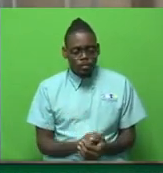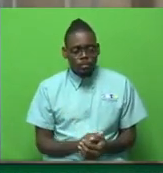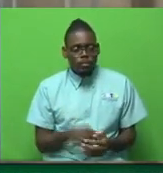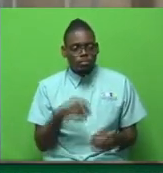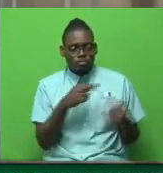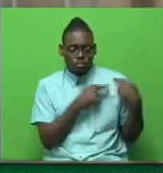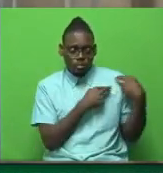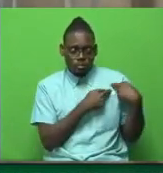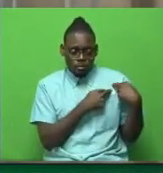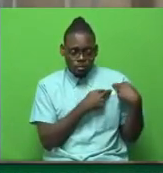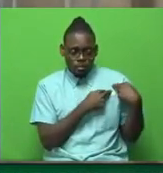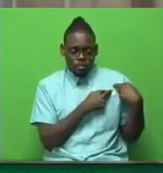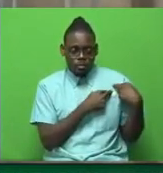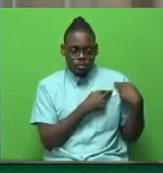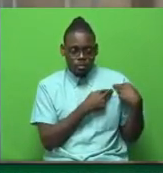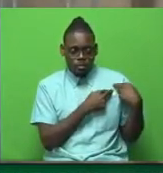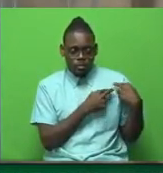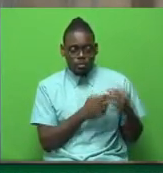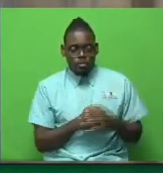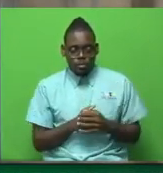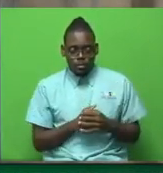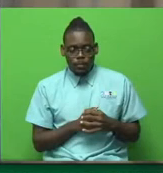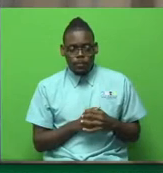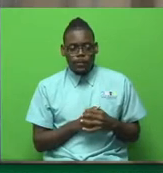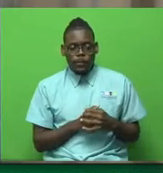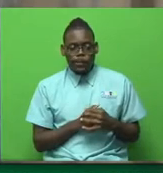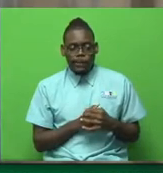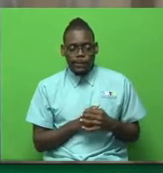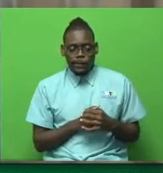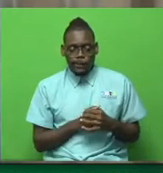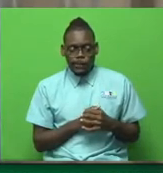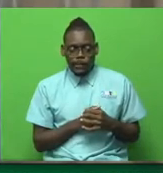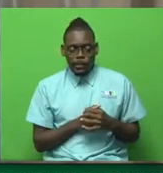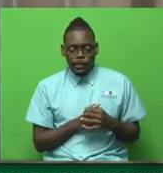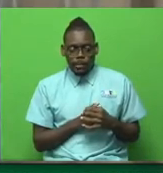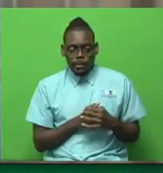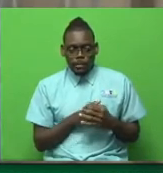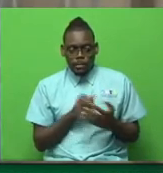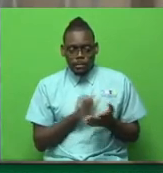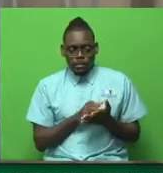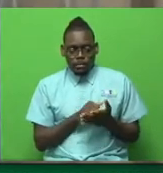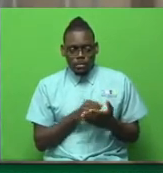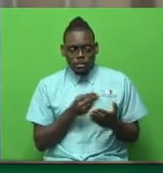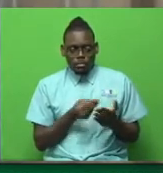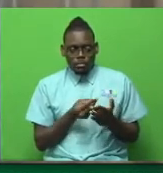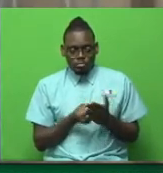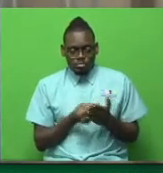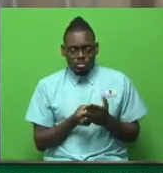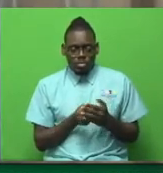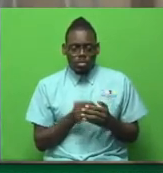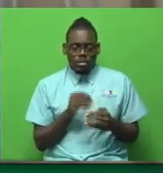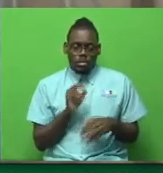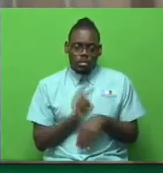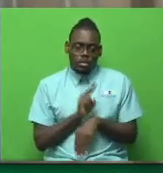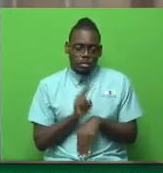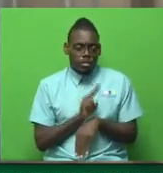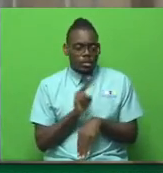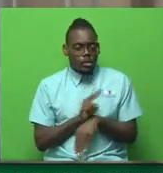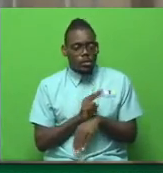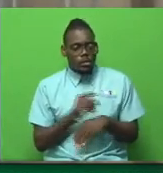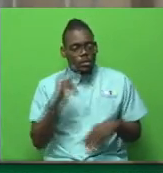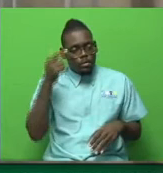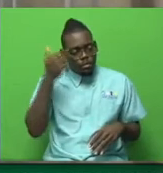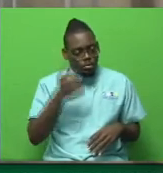money that could be spent on social grants Education Health Transportation Etc and assisting the poor and